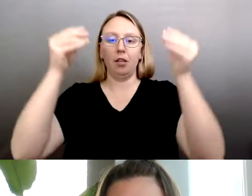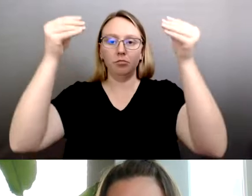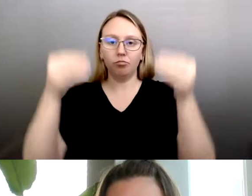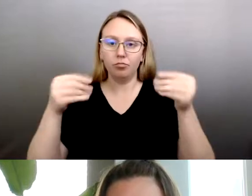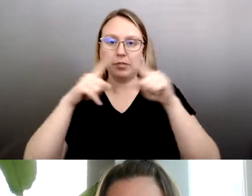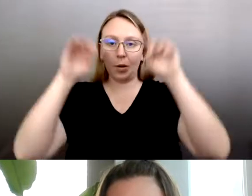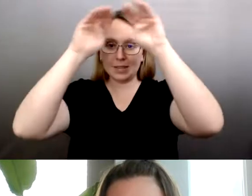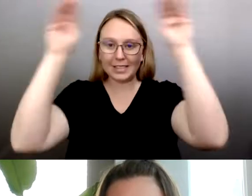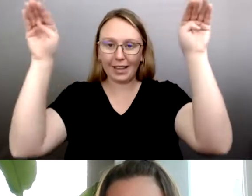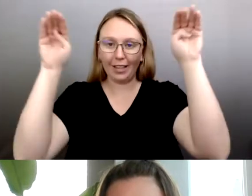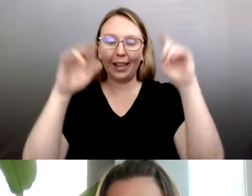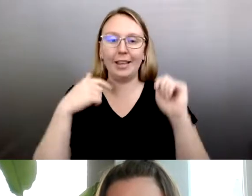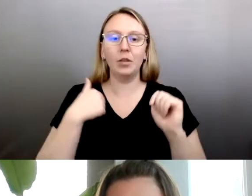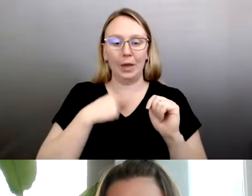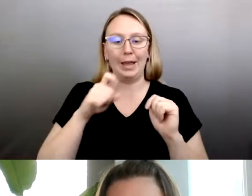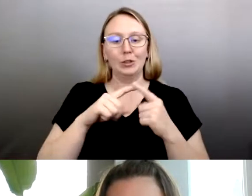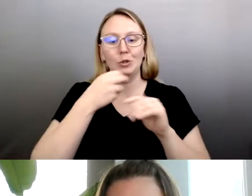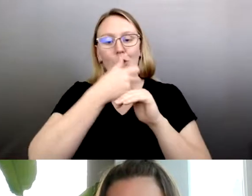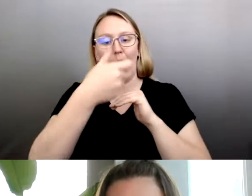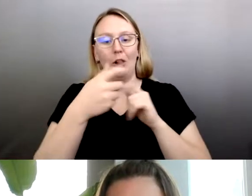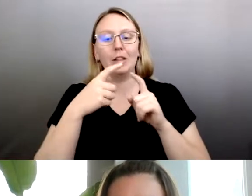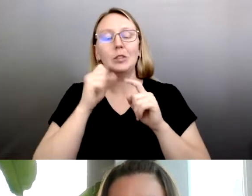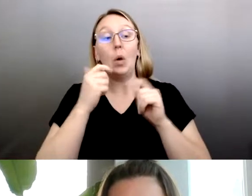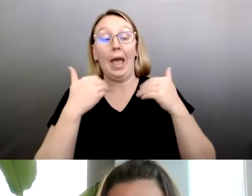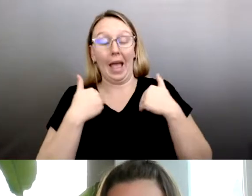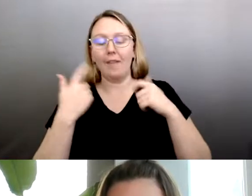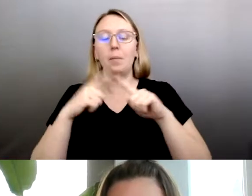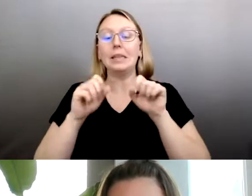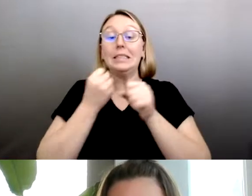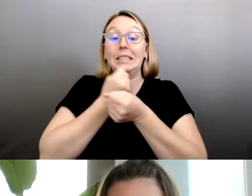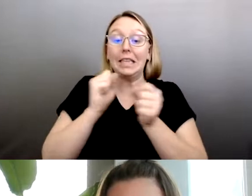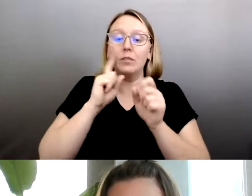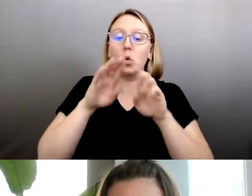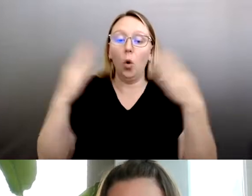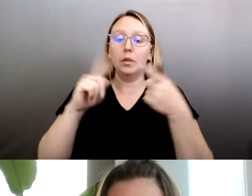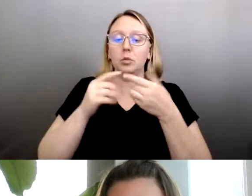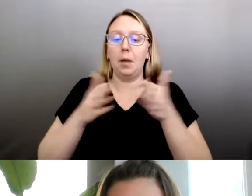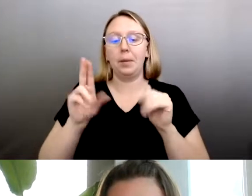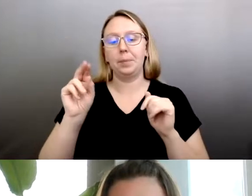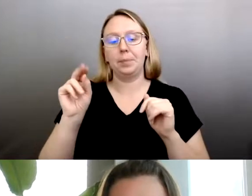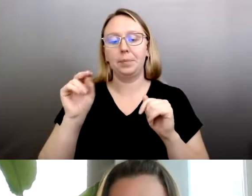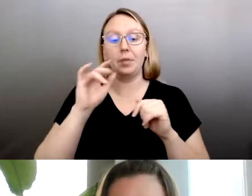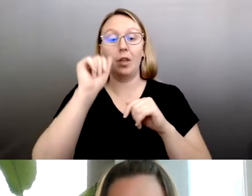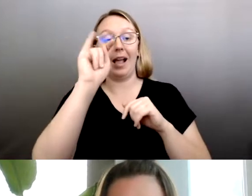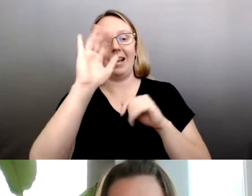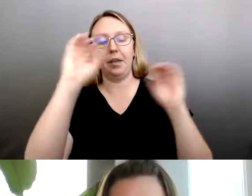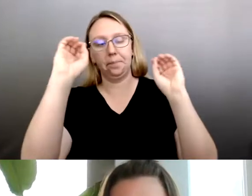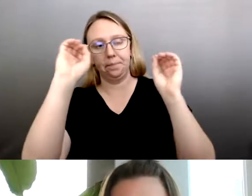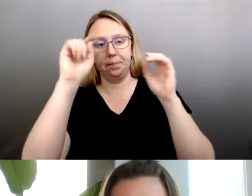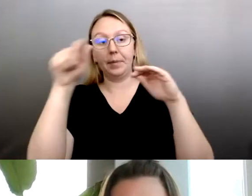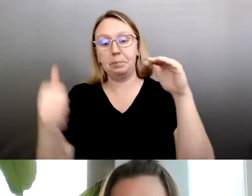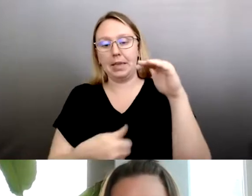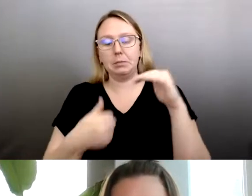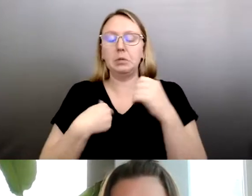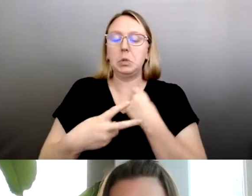but they're not safe enough to open to the public. And so the attic is basically nothing. And then in the basement, we store some